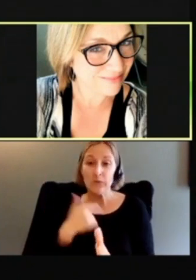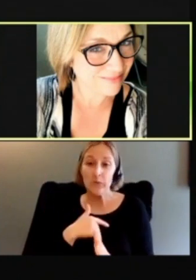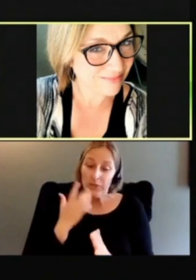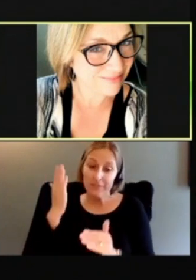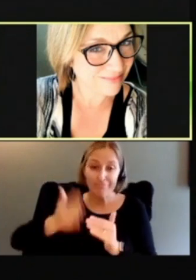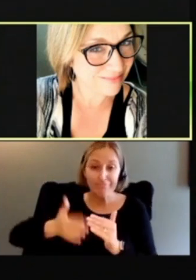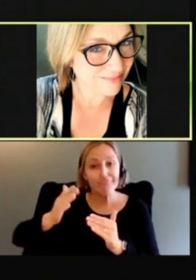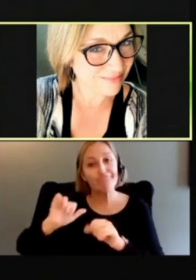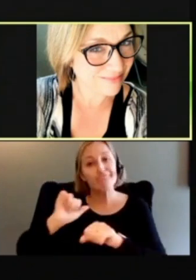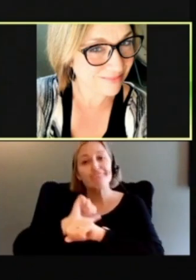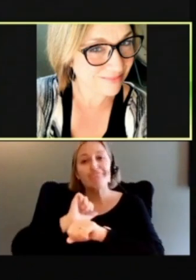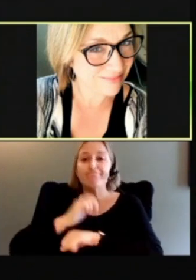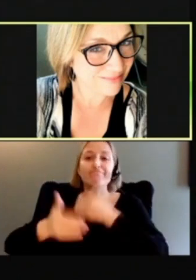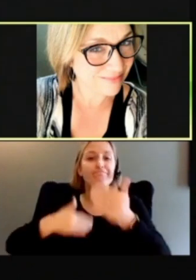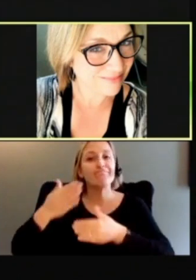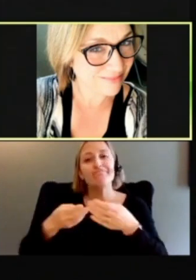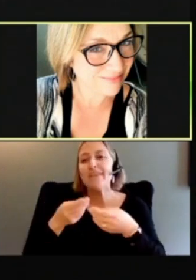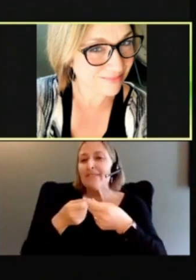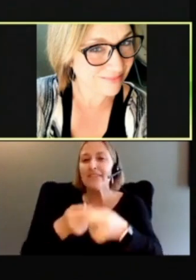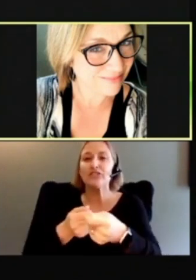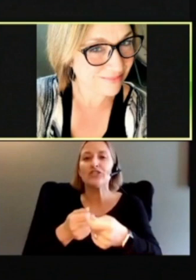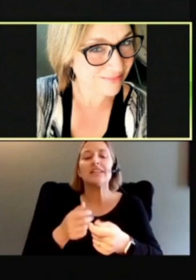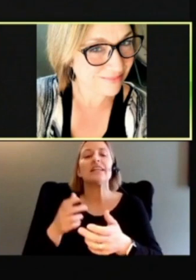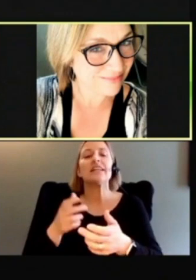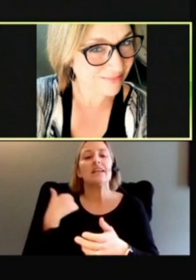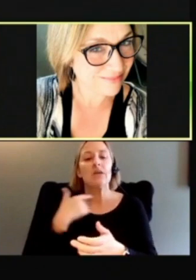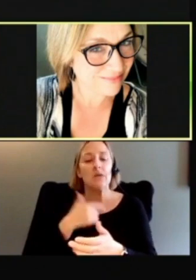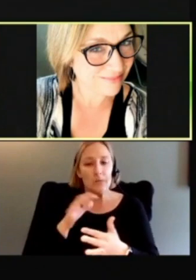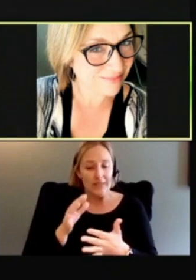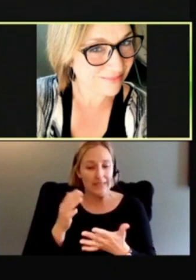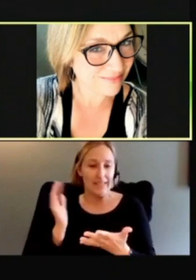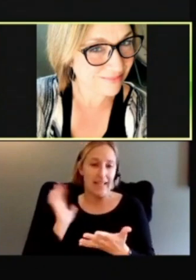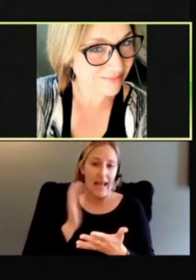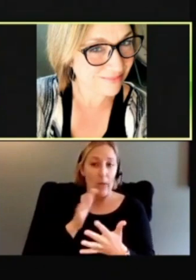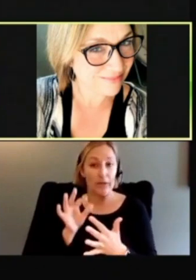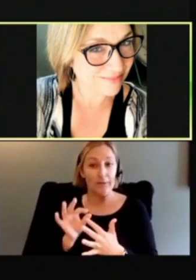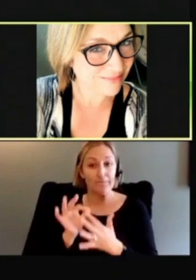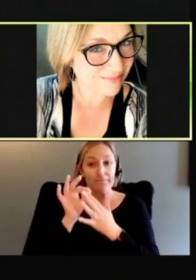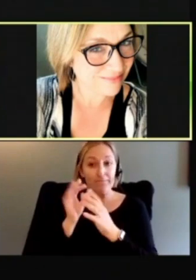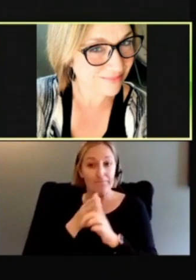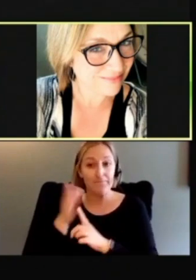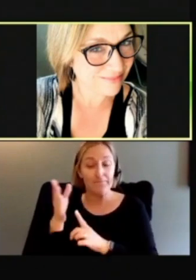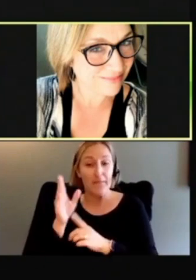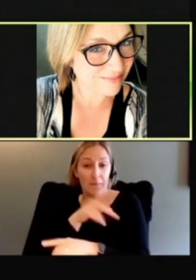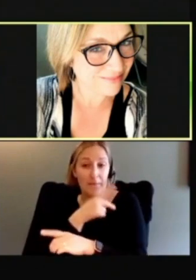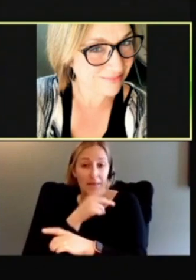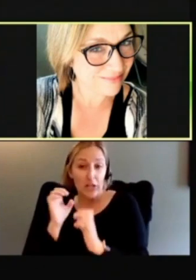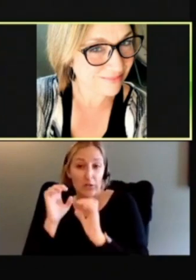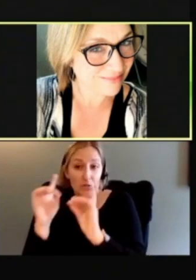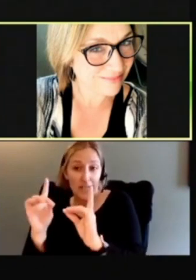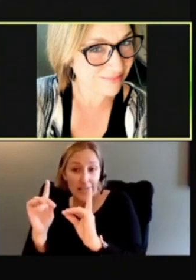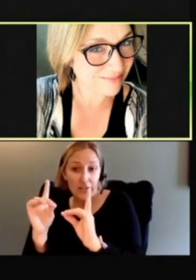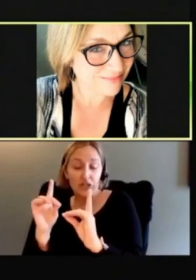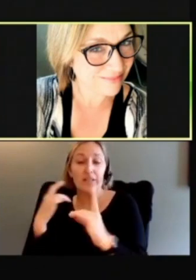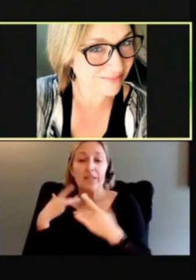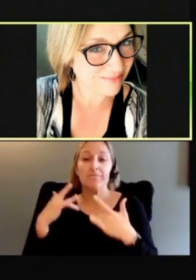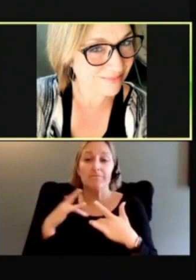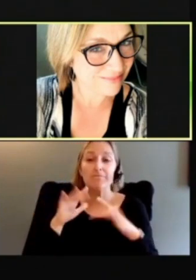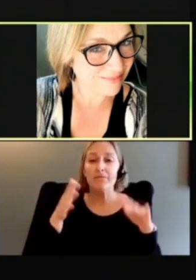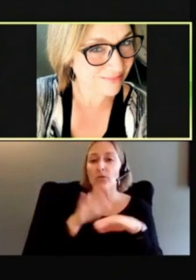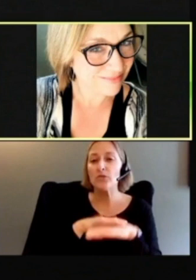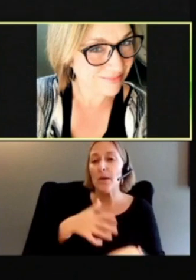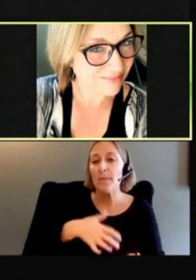efficiently. And we specialize in patient education materials with a focus on pregnancy,